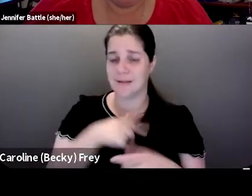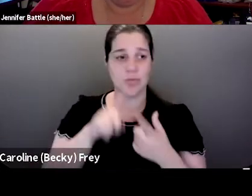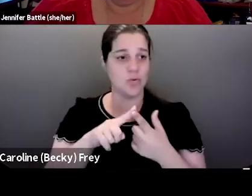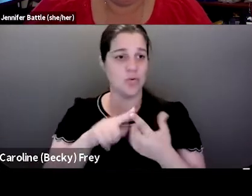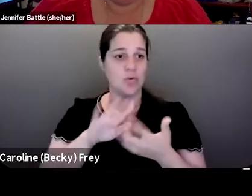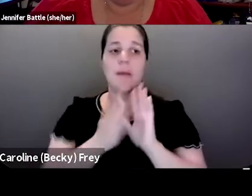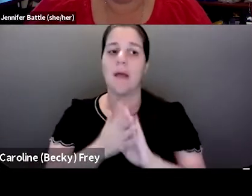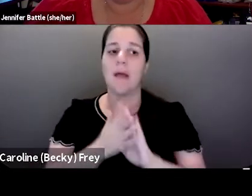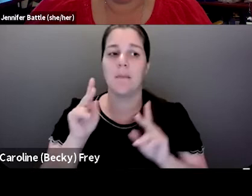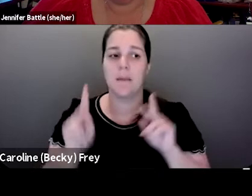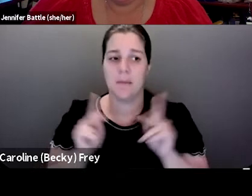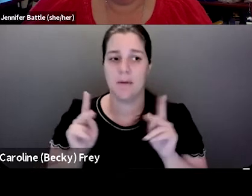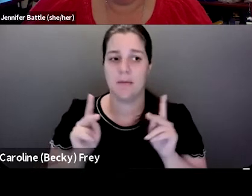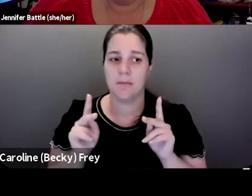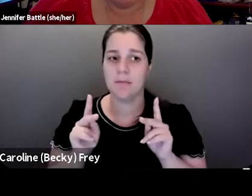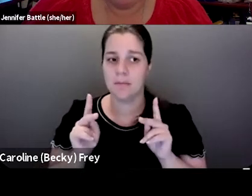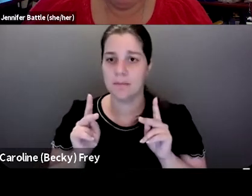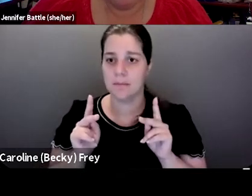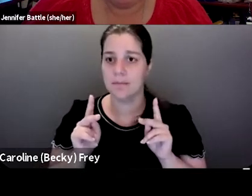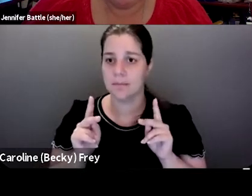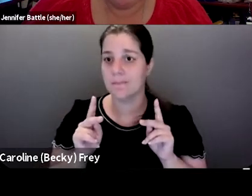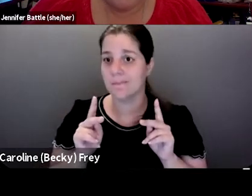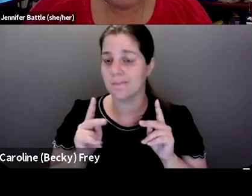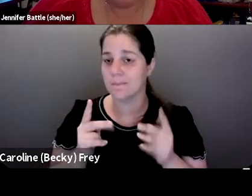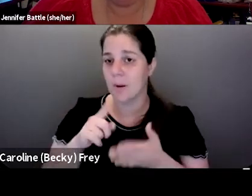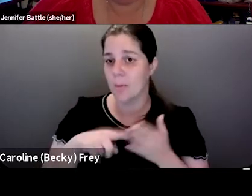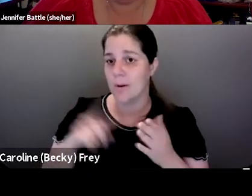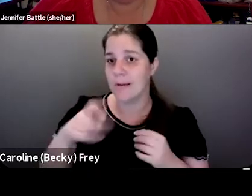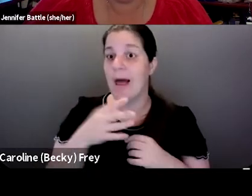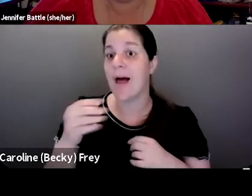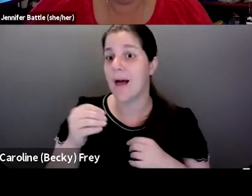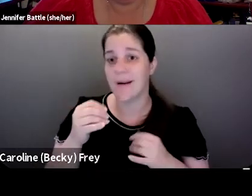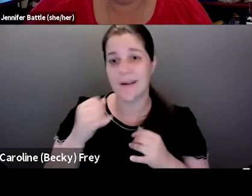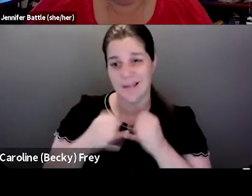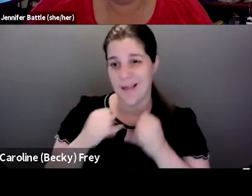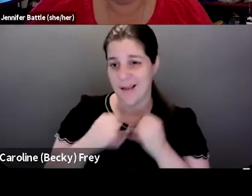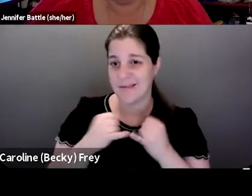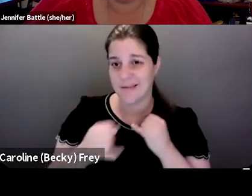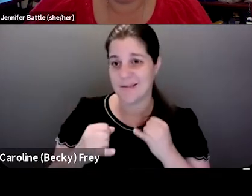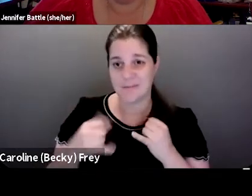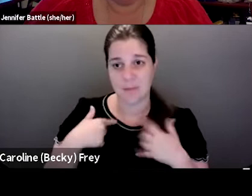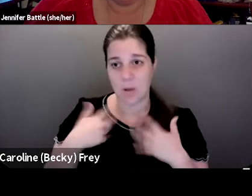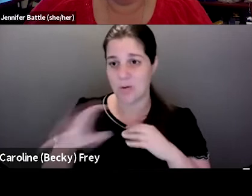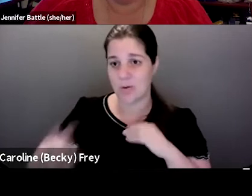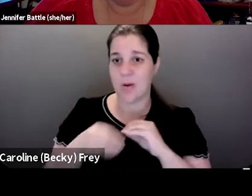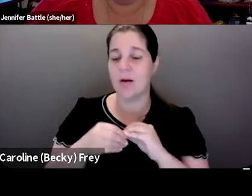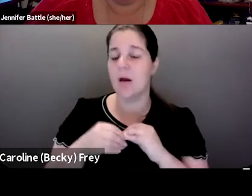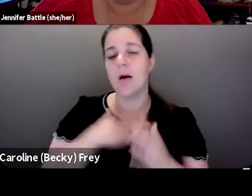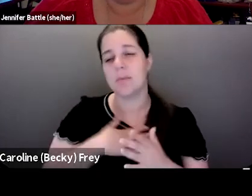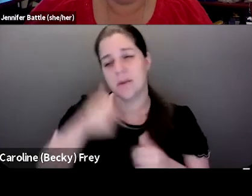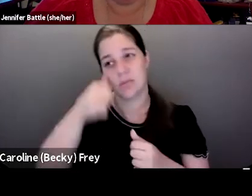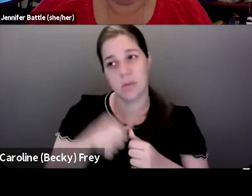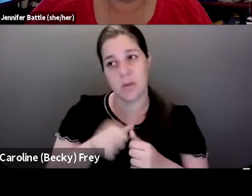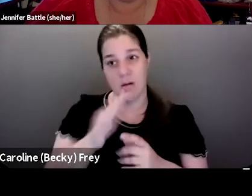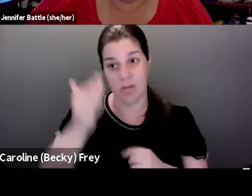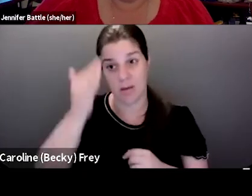that they reach out to. And the last thing I want to say is please keep in mind that the knowledge of what's going on